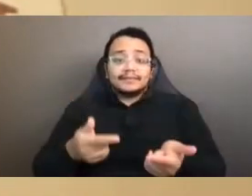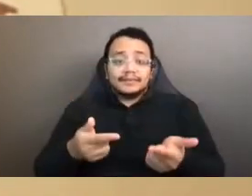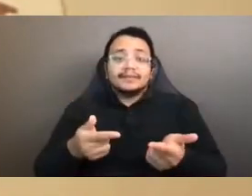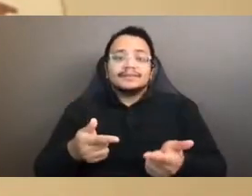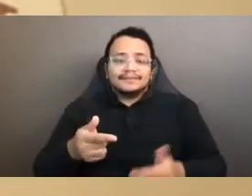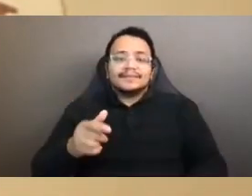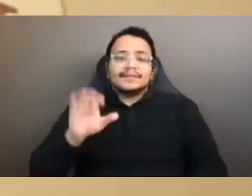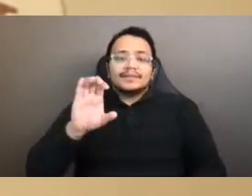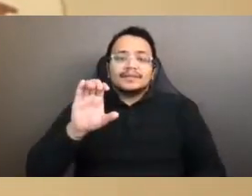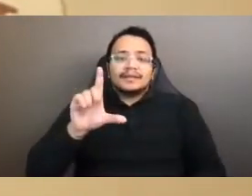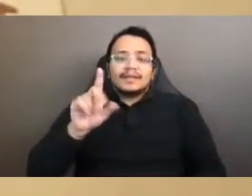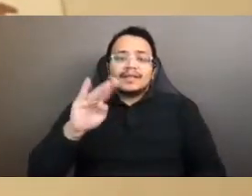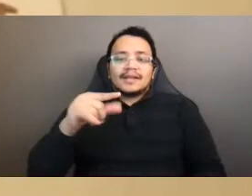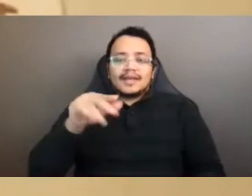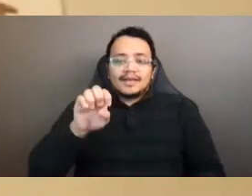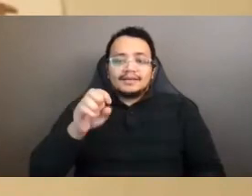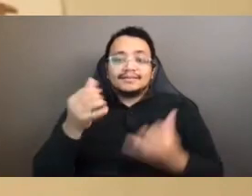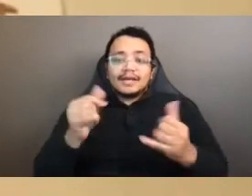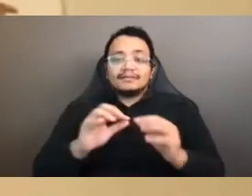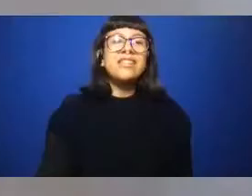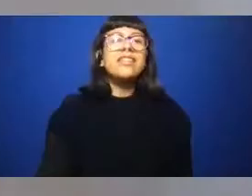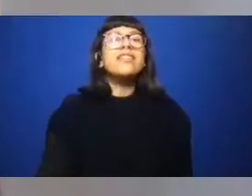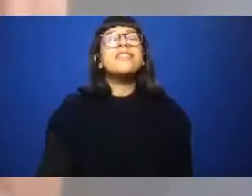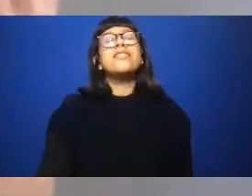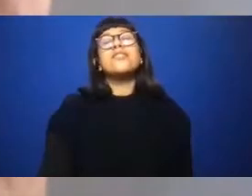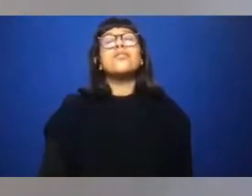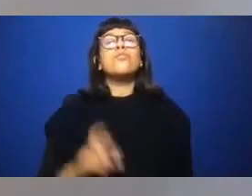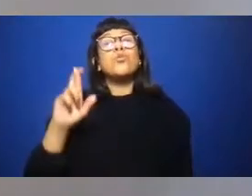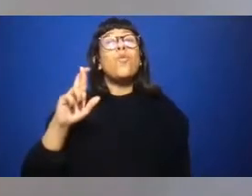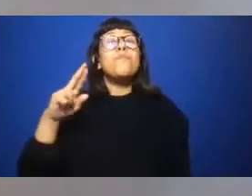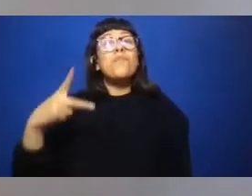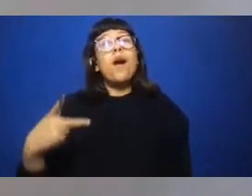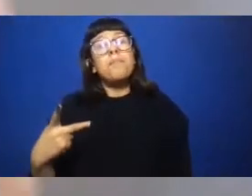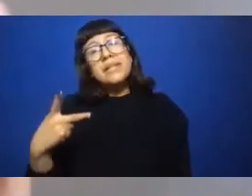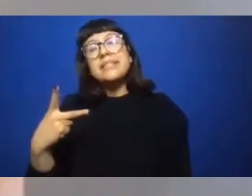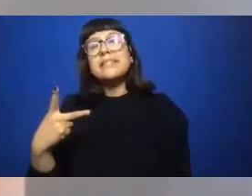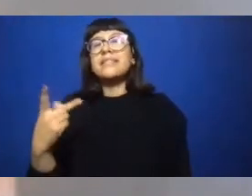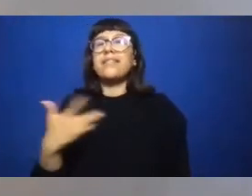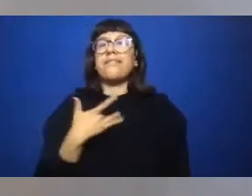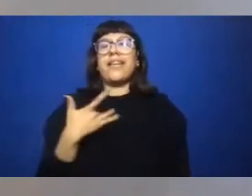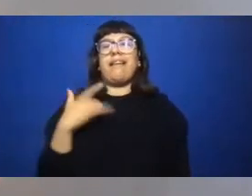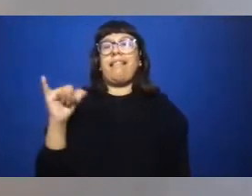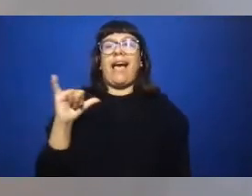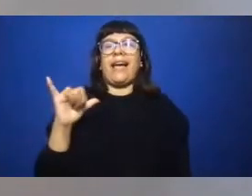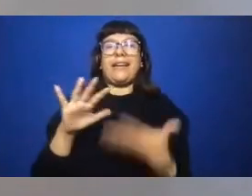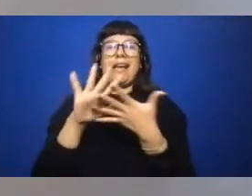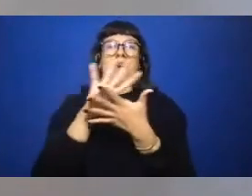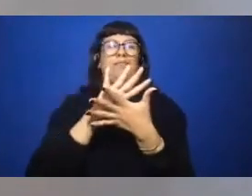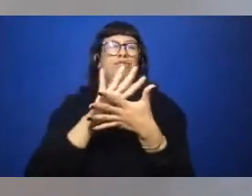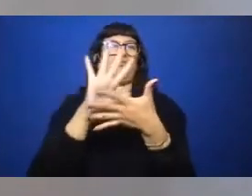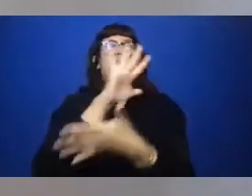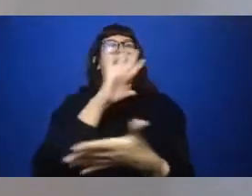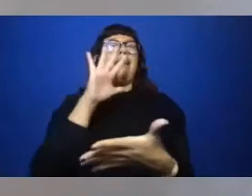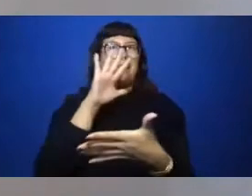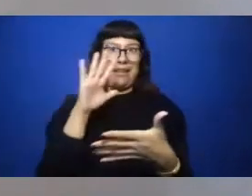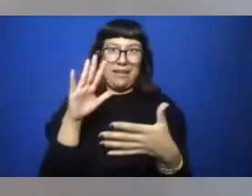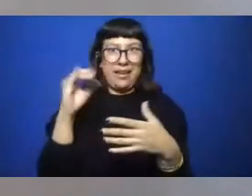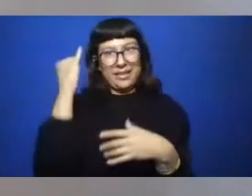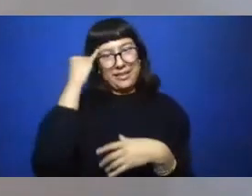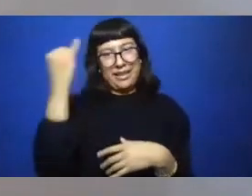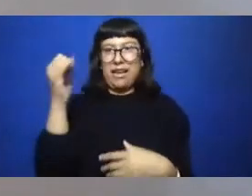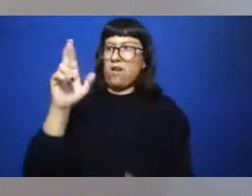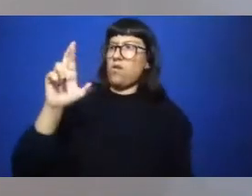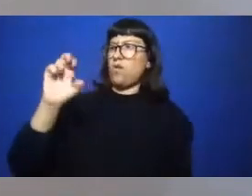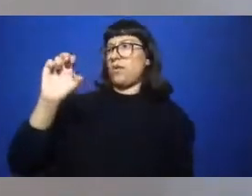Clinique. Thank you all. Palabra. Feel like a really abstract idea. So here's this team